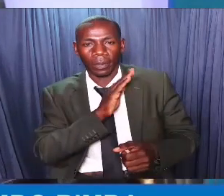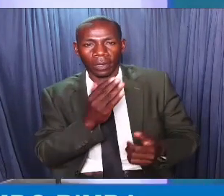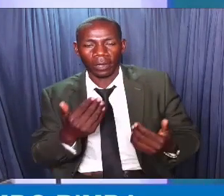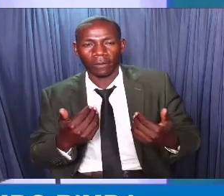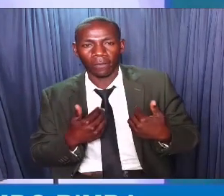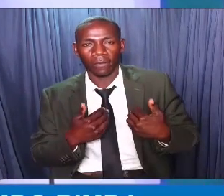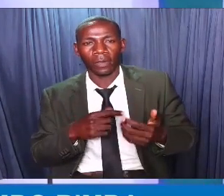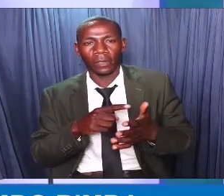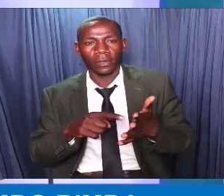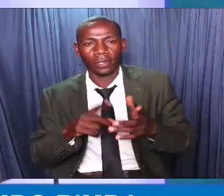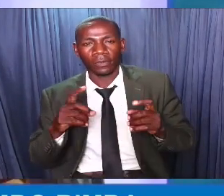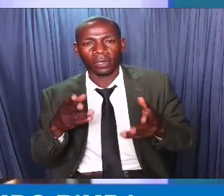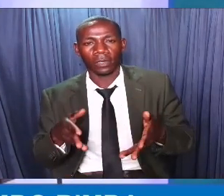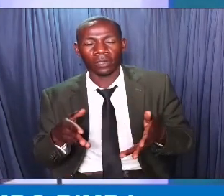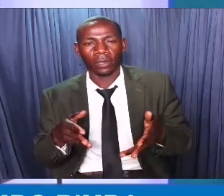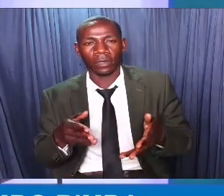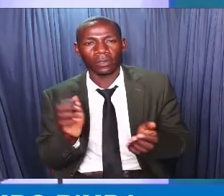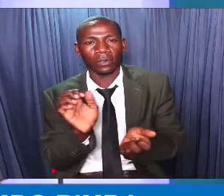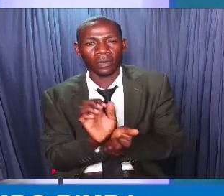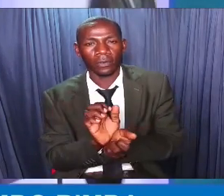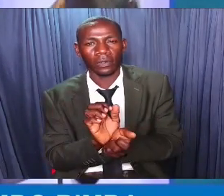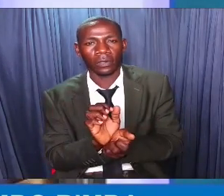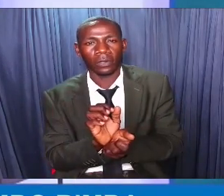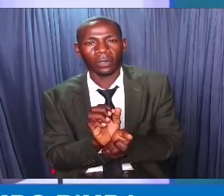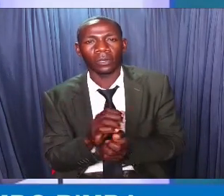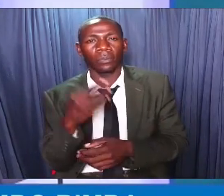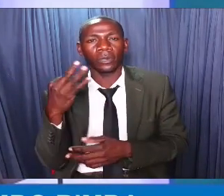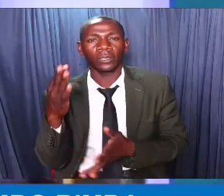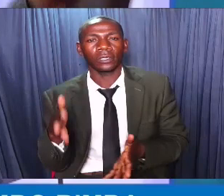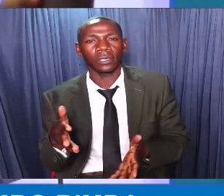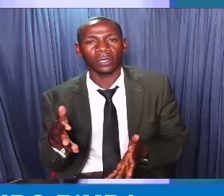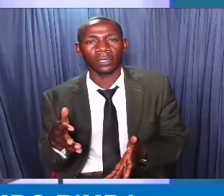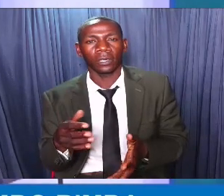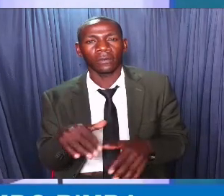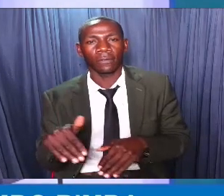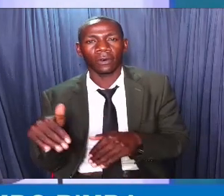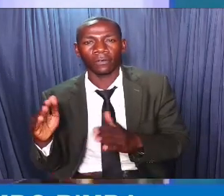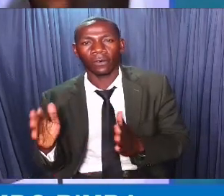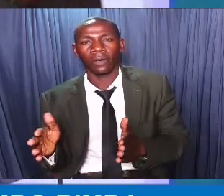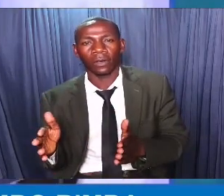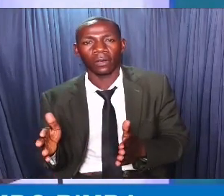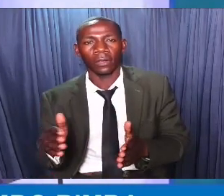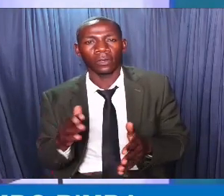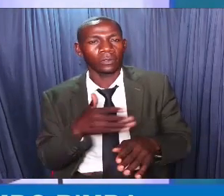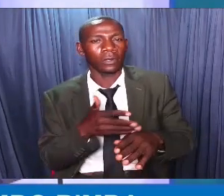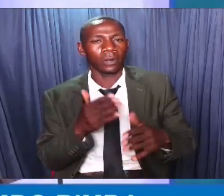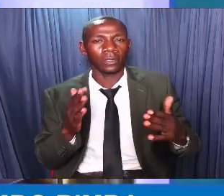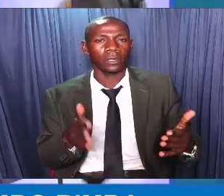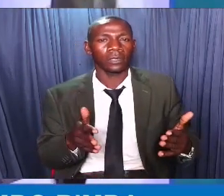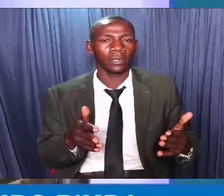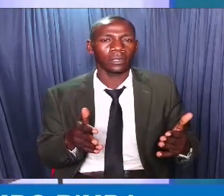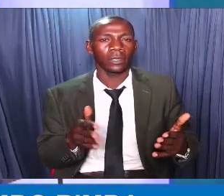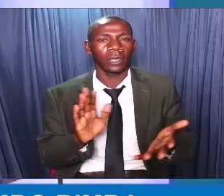the power. Dhambi hii leo. This sin today. Inasa. Has dropped. Wahubiri. Preachers. Washirika. Members in church. Waimbaji. Song